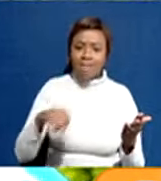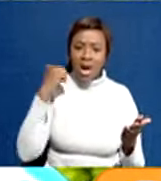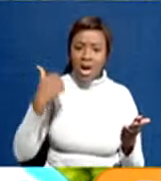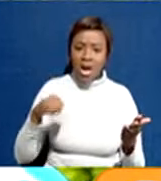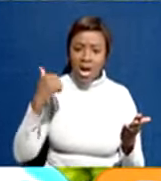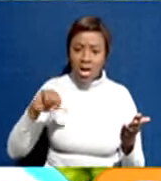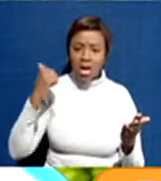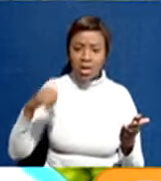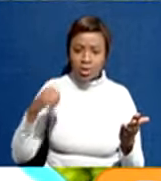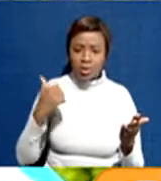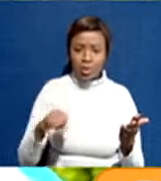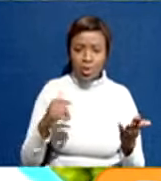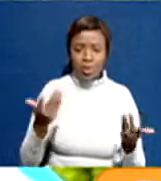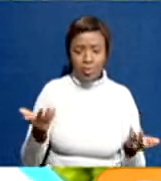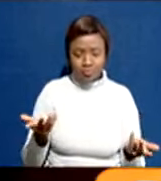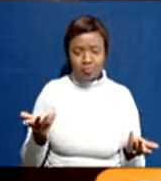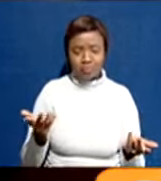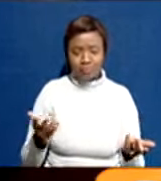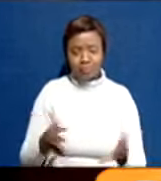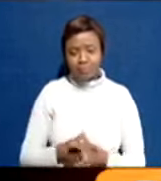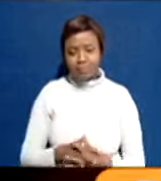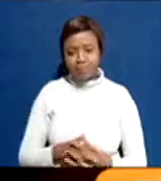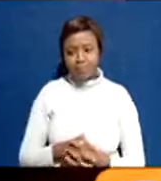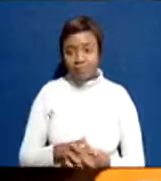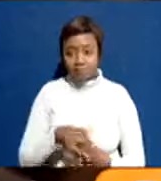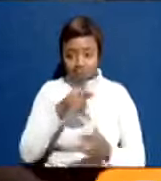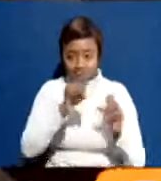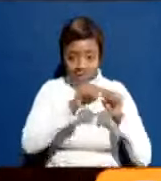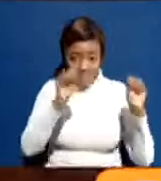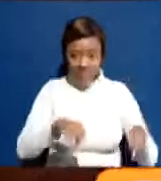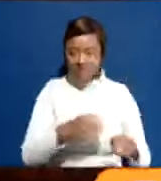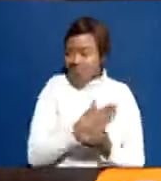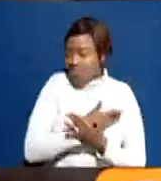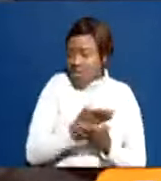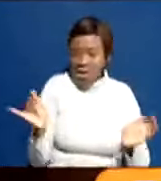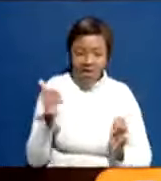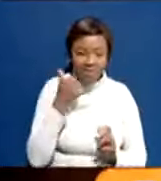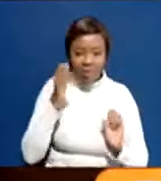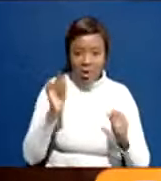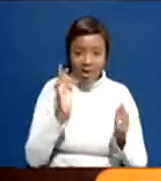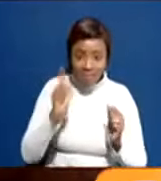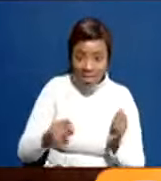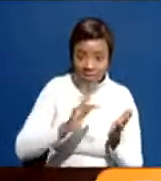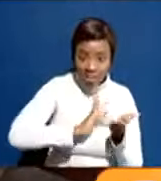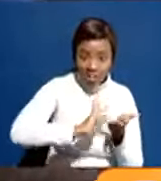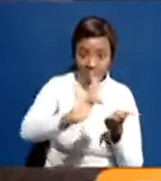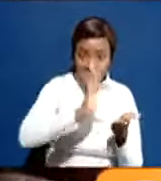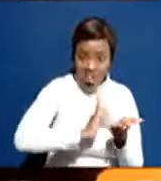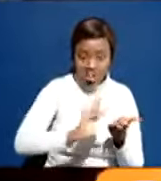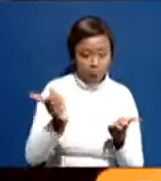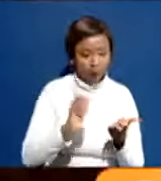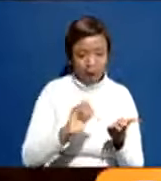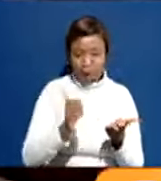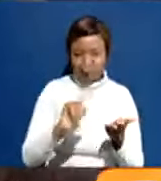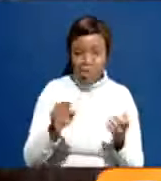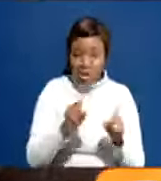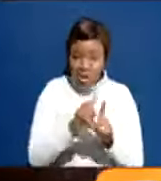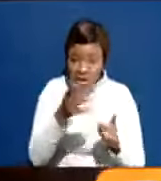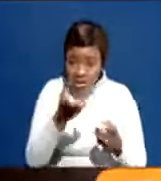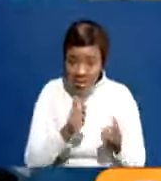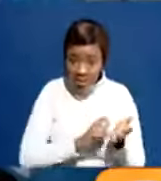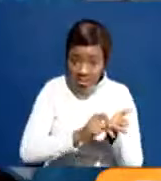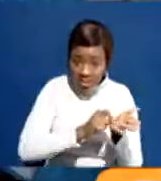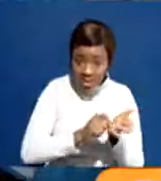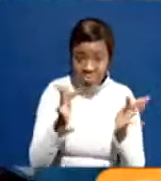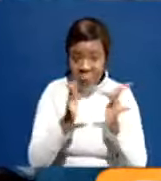ambapo hujakanyaga zile steps ambazo zinafaa. The system can be on any type of phone and does not need internet or airtime for patients to receive the